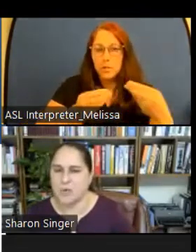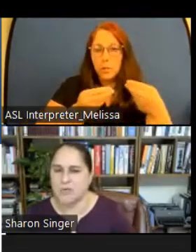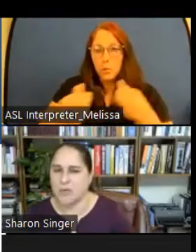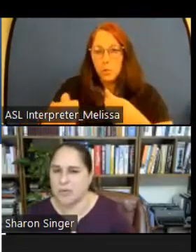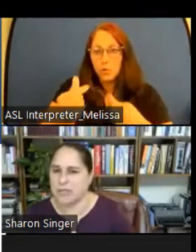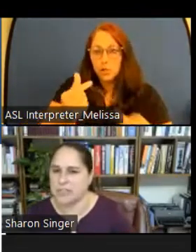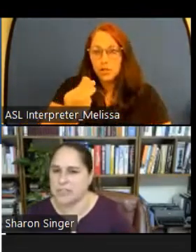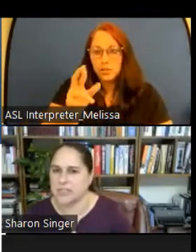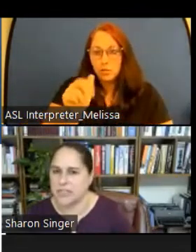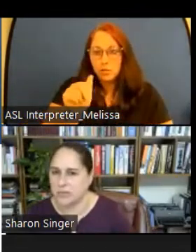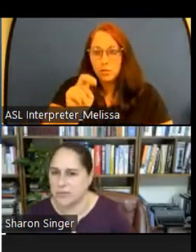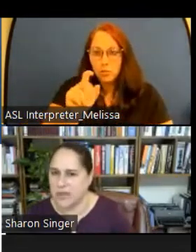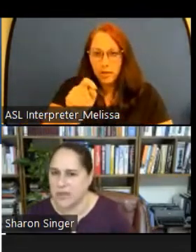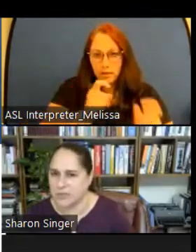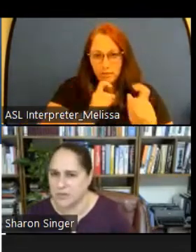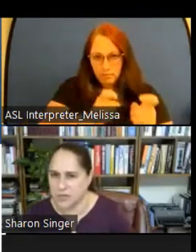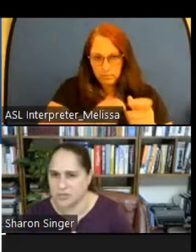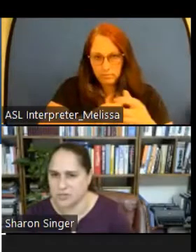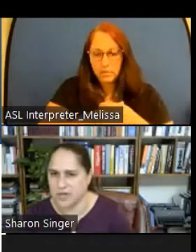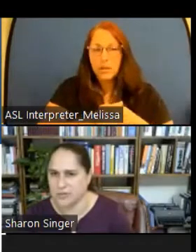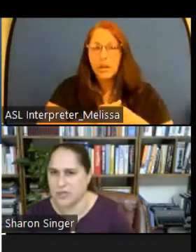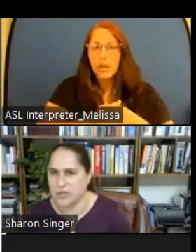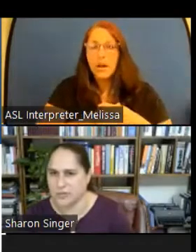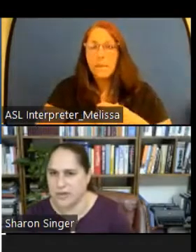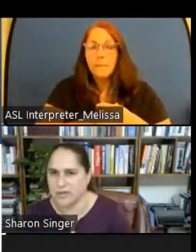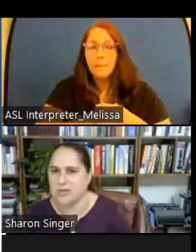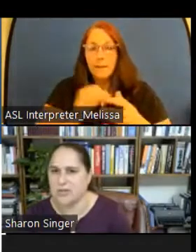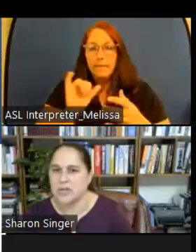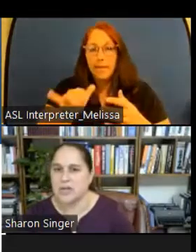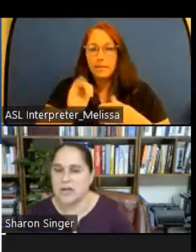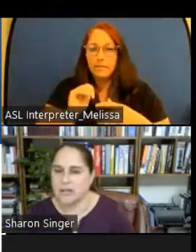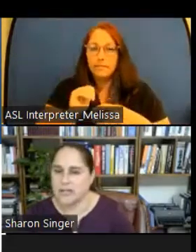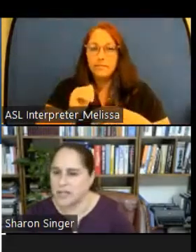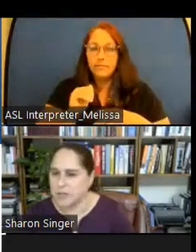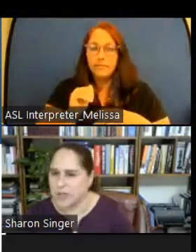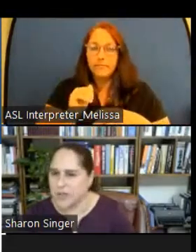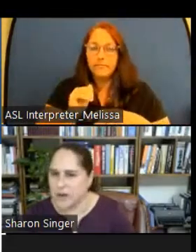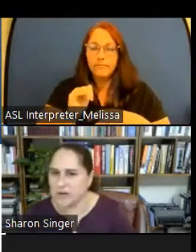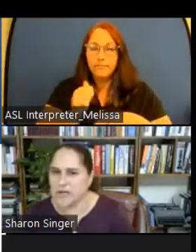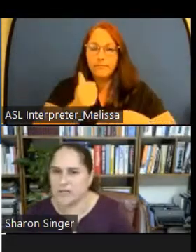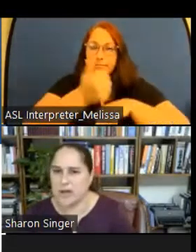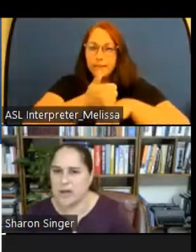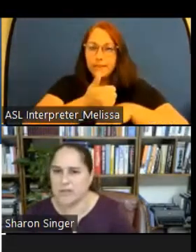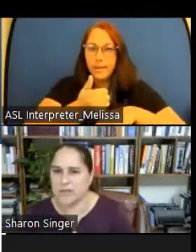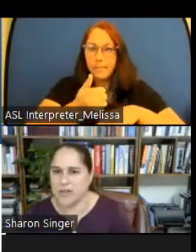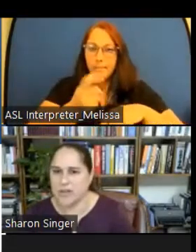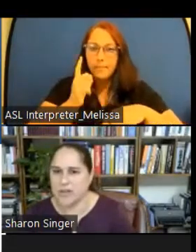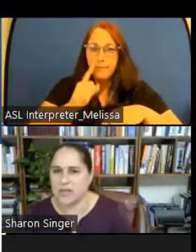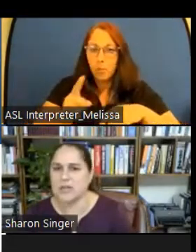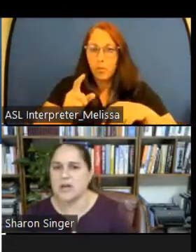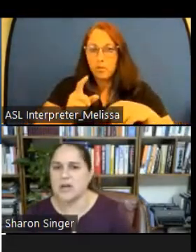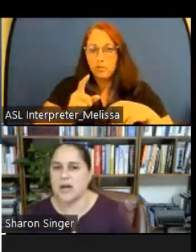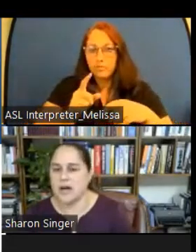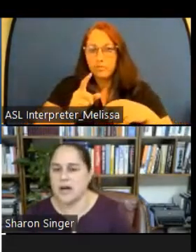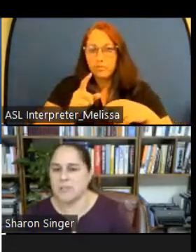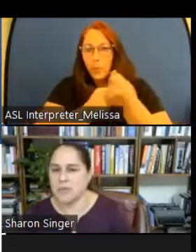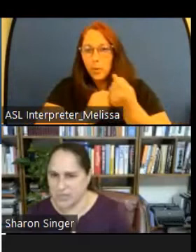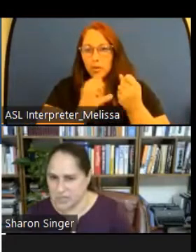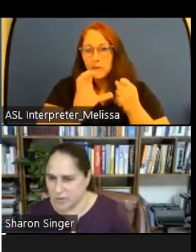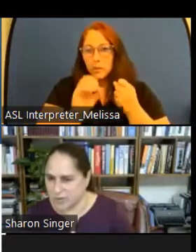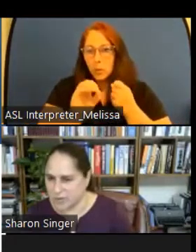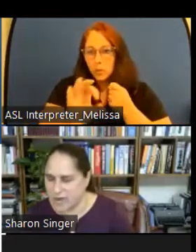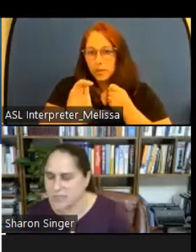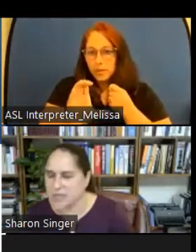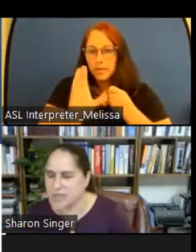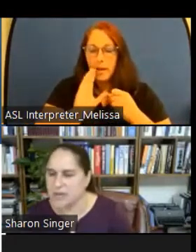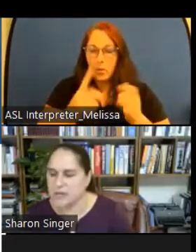more formally this Continuum of Care structure that I will talk about. Continuum of Care is about funding permanent